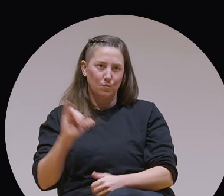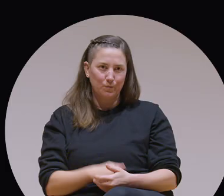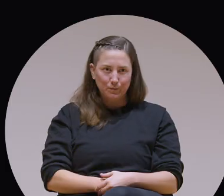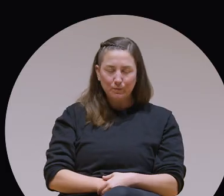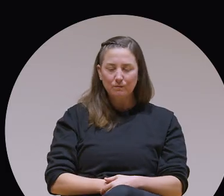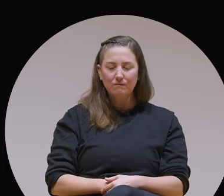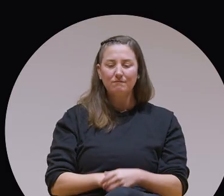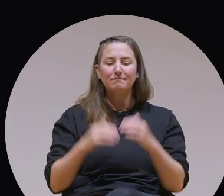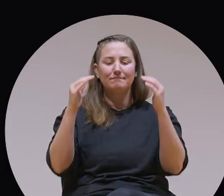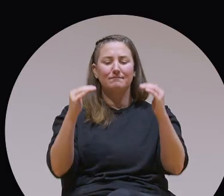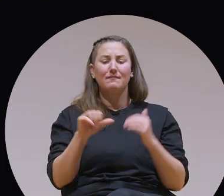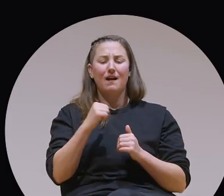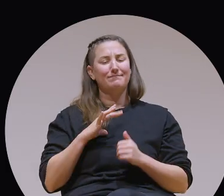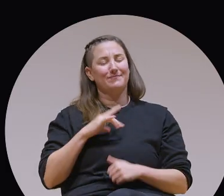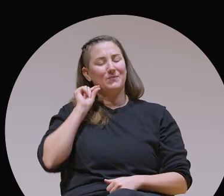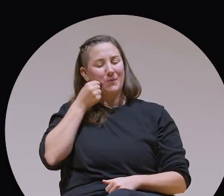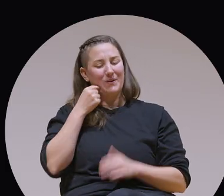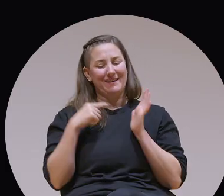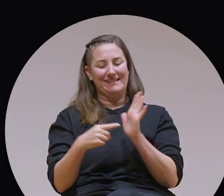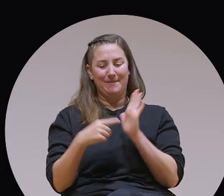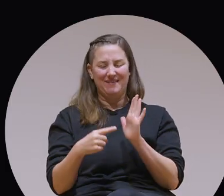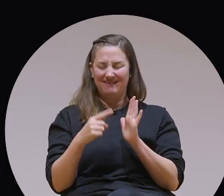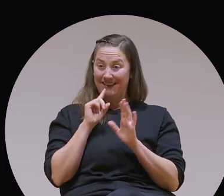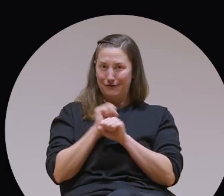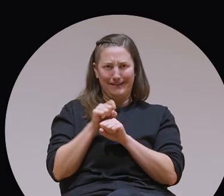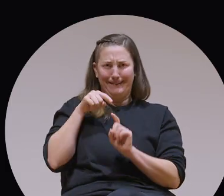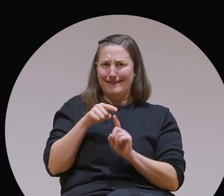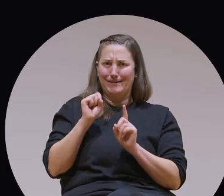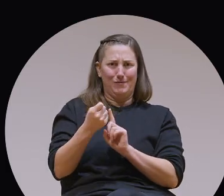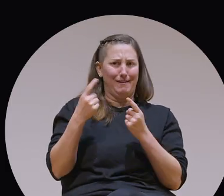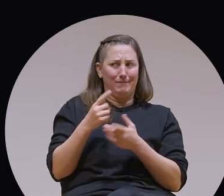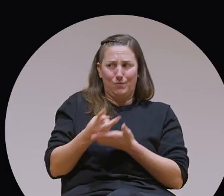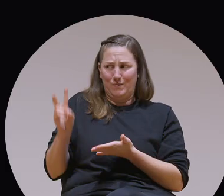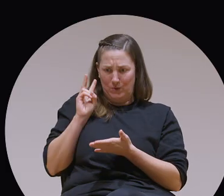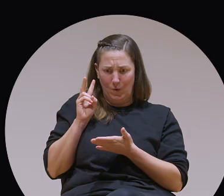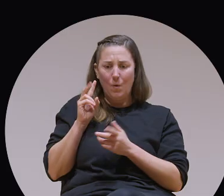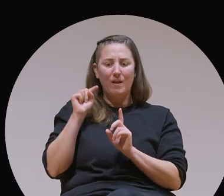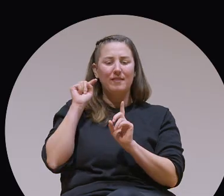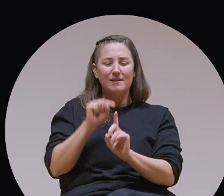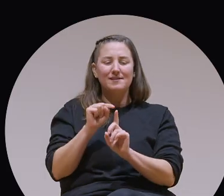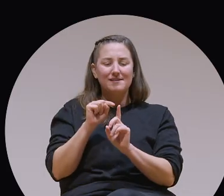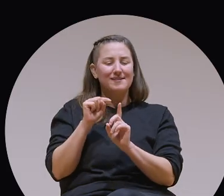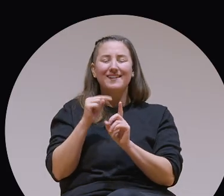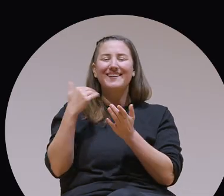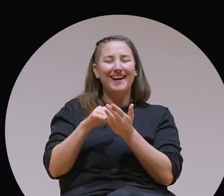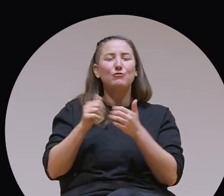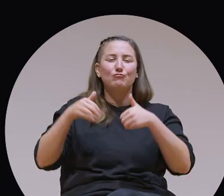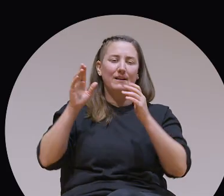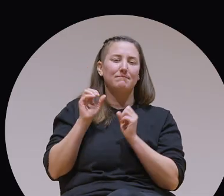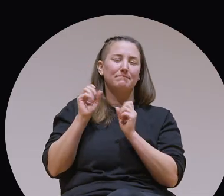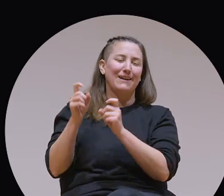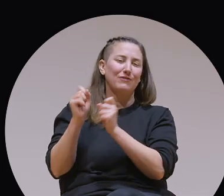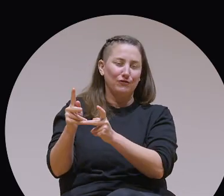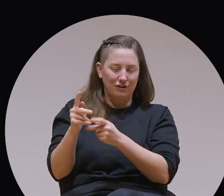And this is another wonderful example. This was literally 2 weeks ago. This is another repatriation which